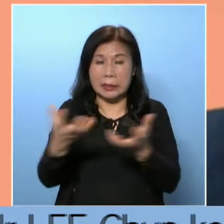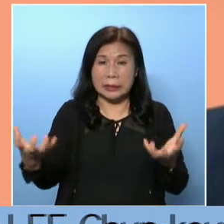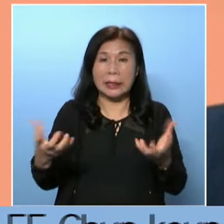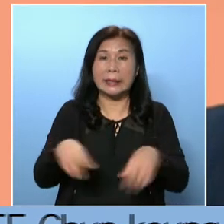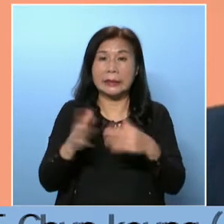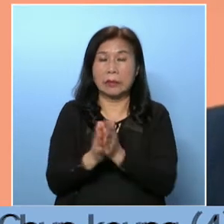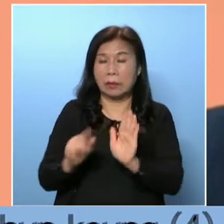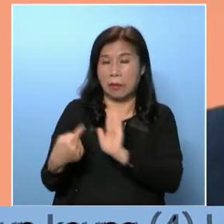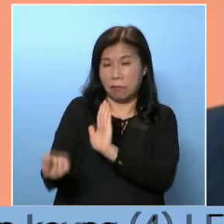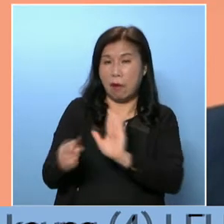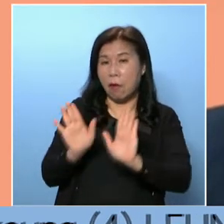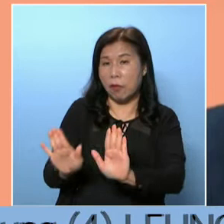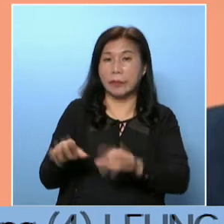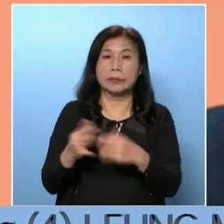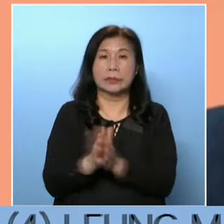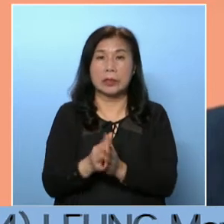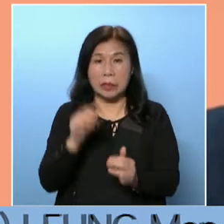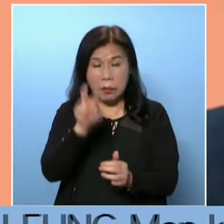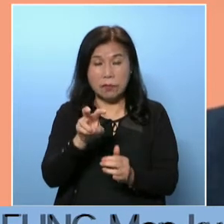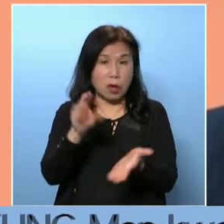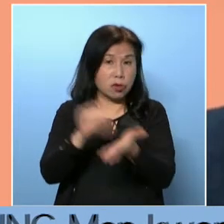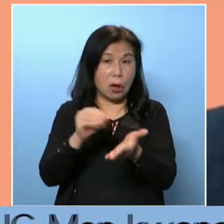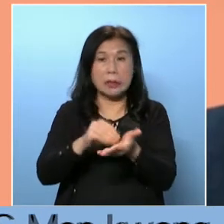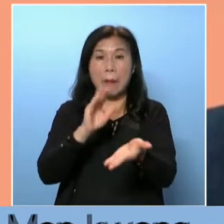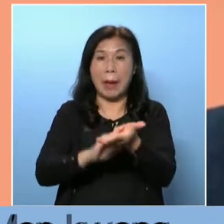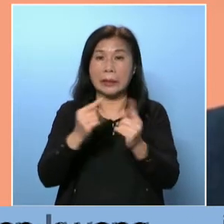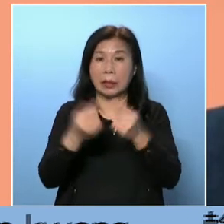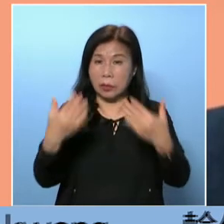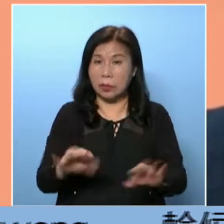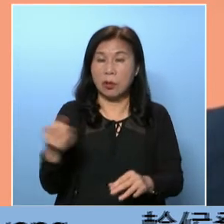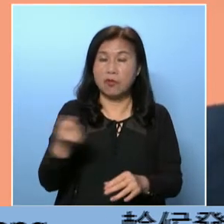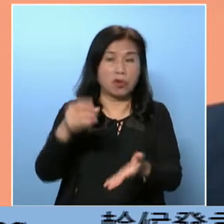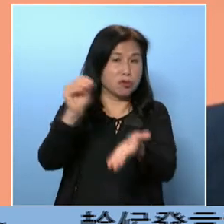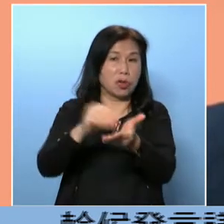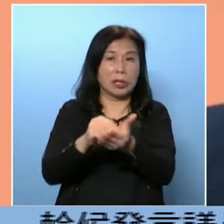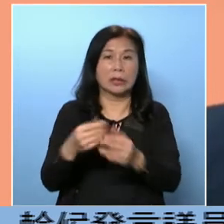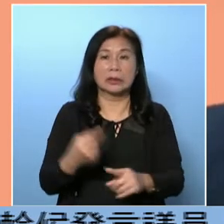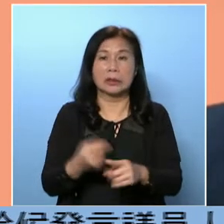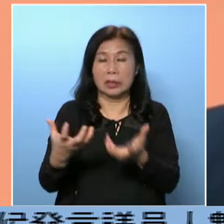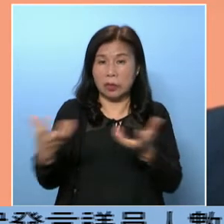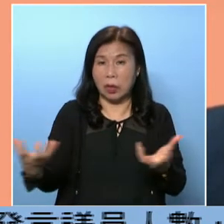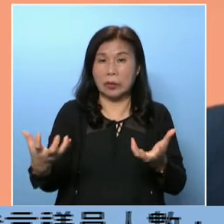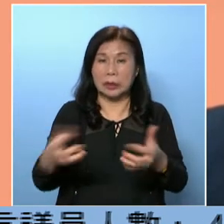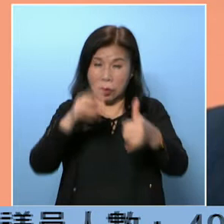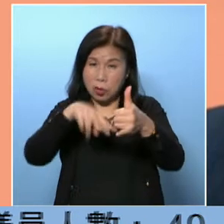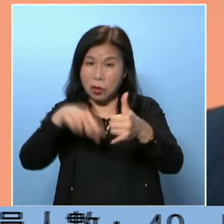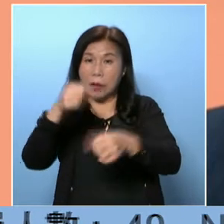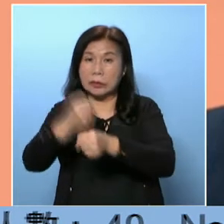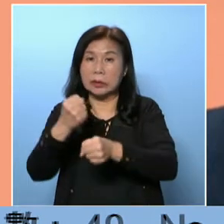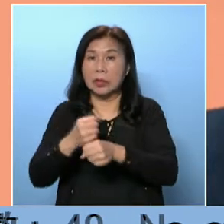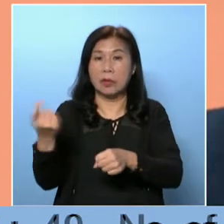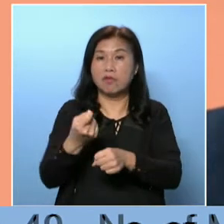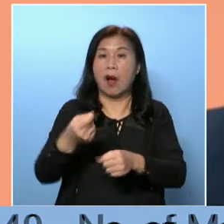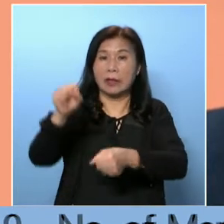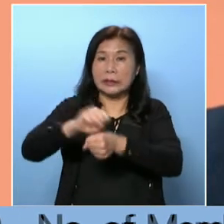And we have to drastically enhance our testing and isolating capacity. Once cases are identified, we have to